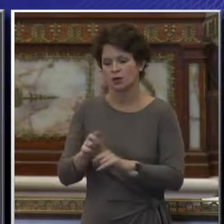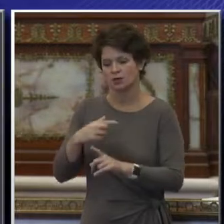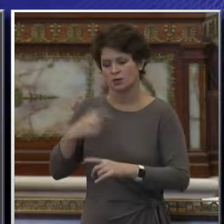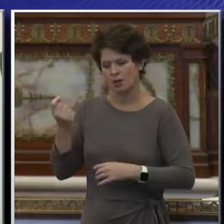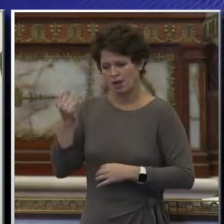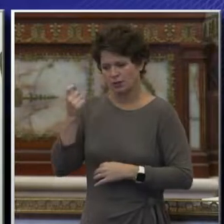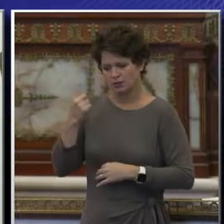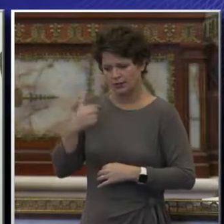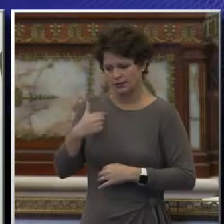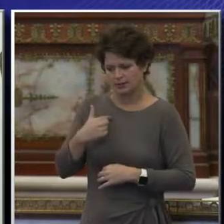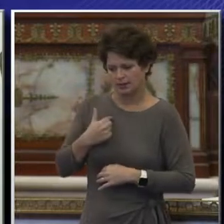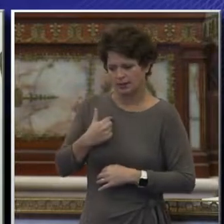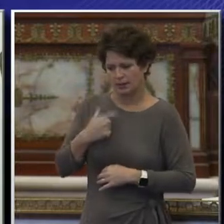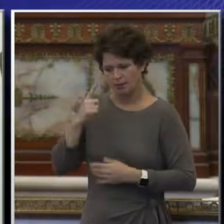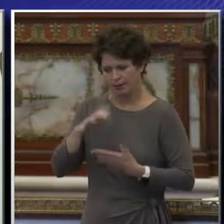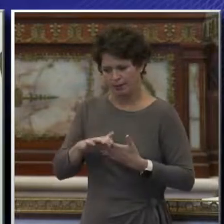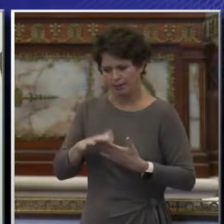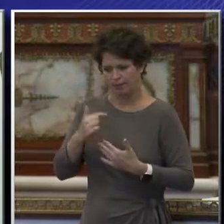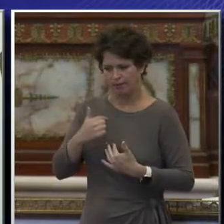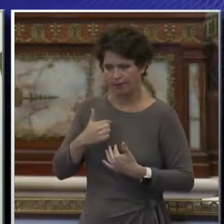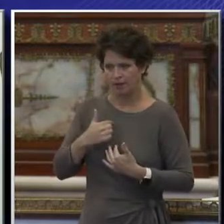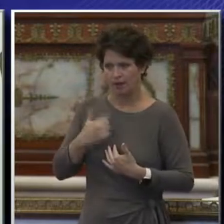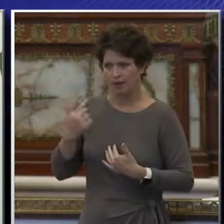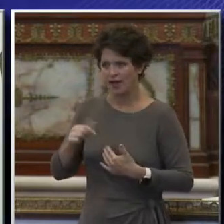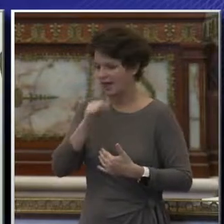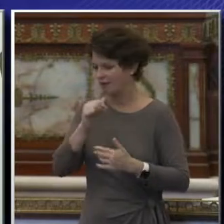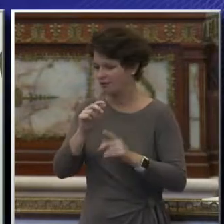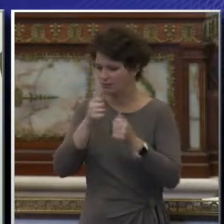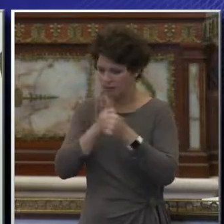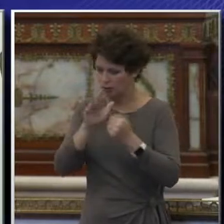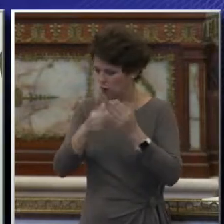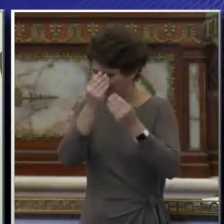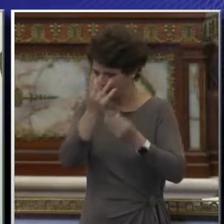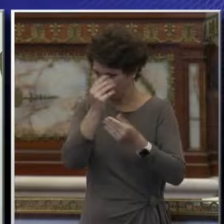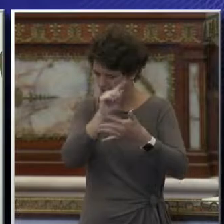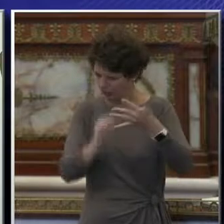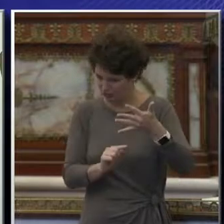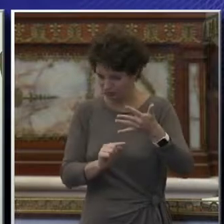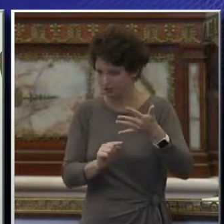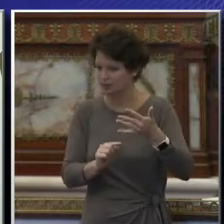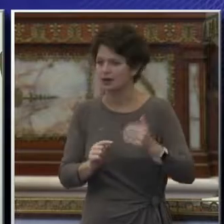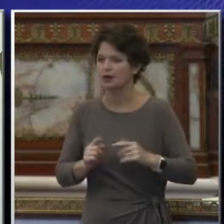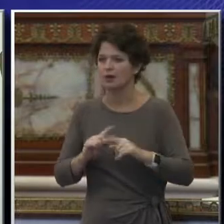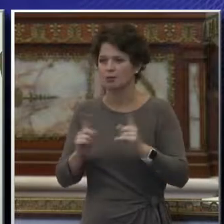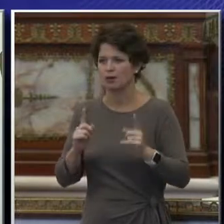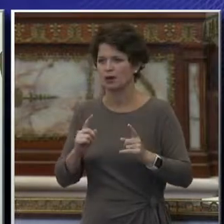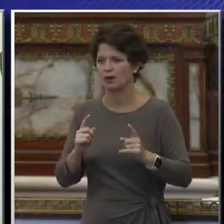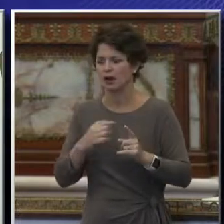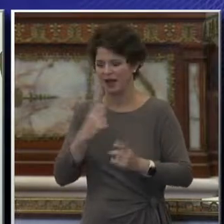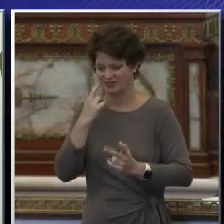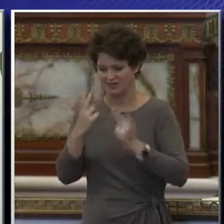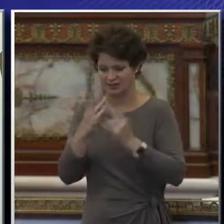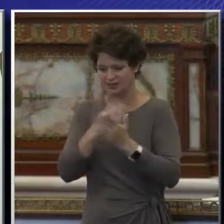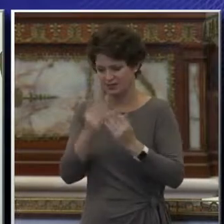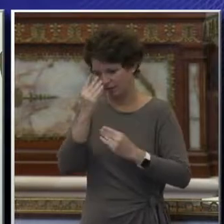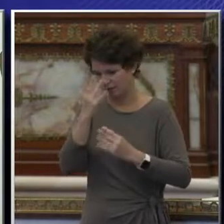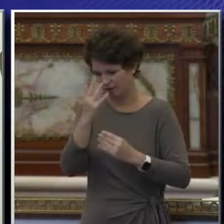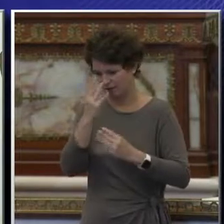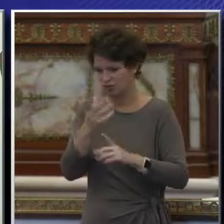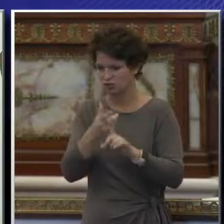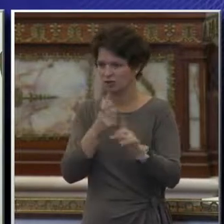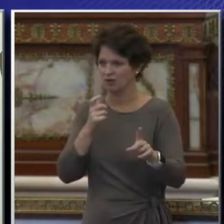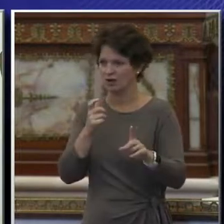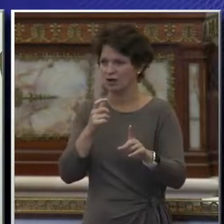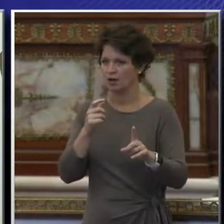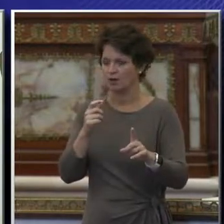that this, and I haven't filed all of the information regarding this issue, but I've seen some of the information from a